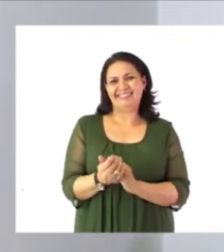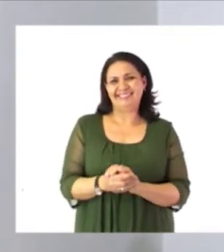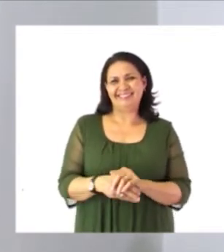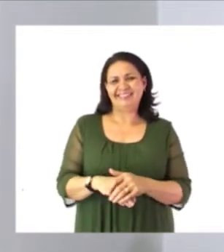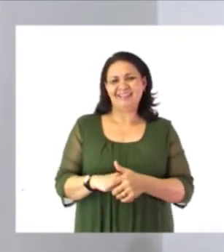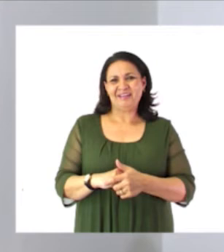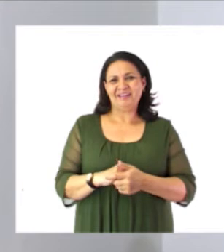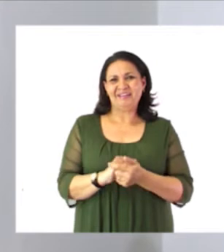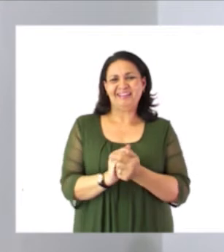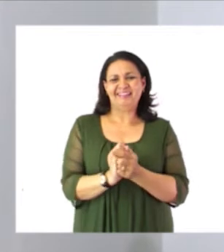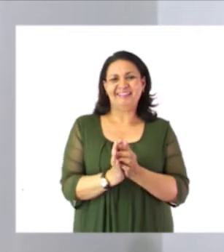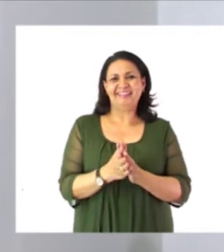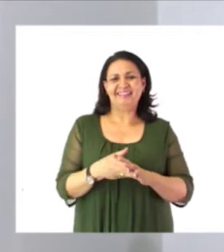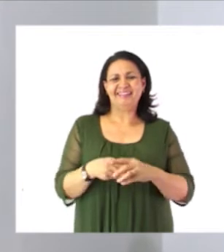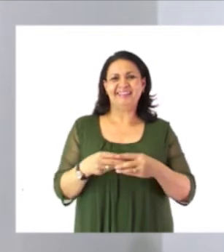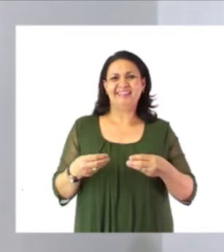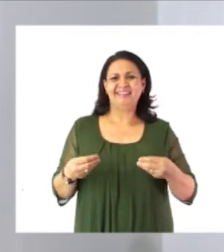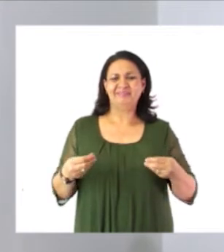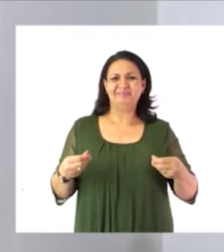Make sure they are dry.